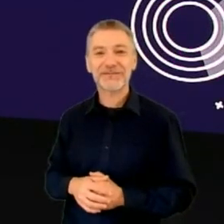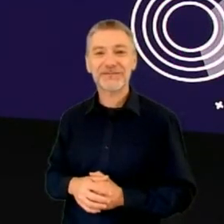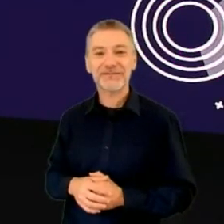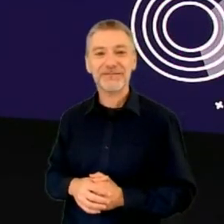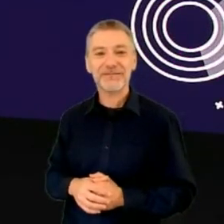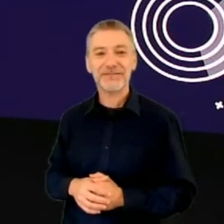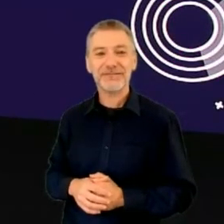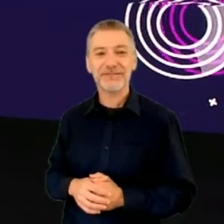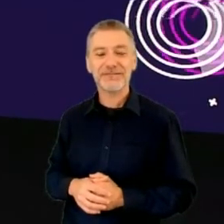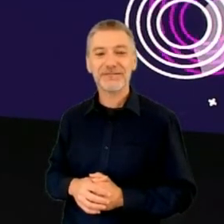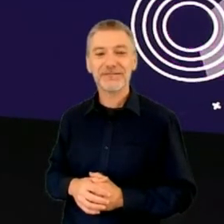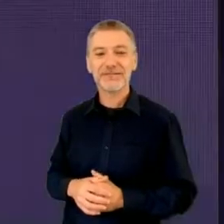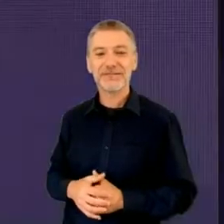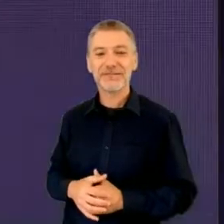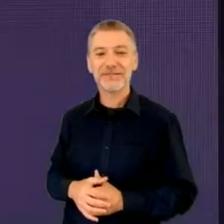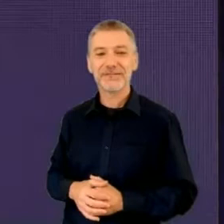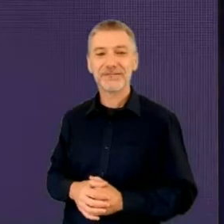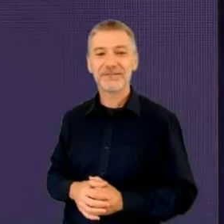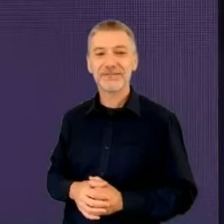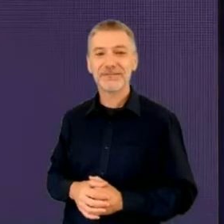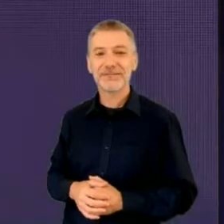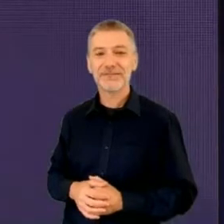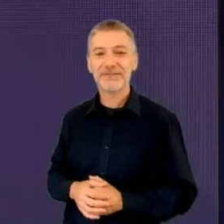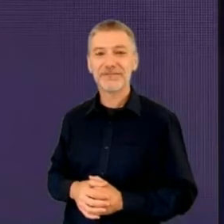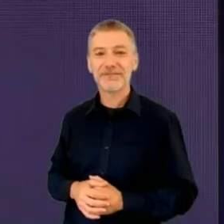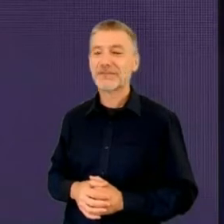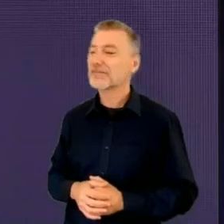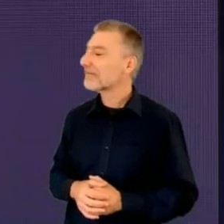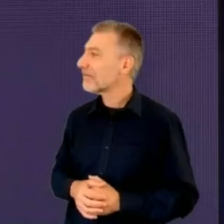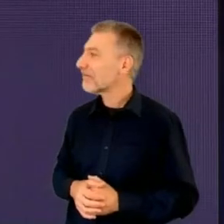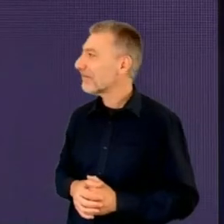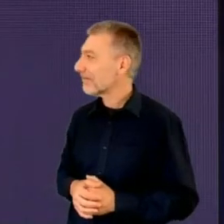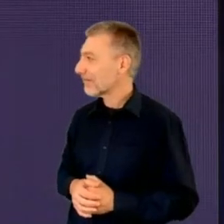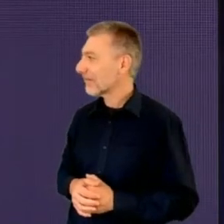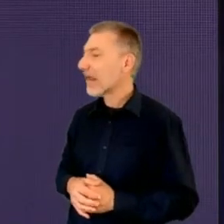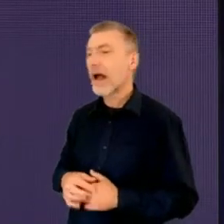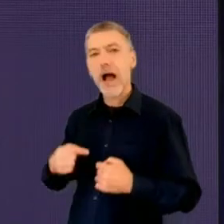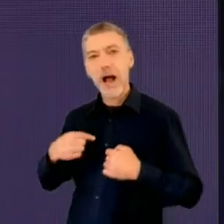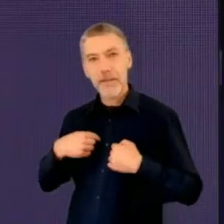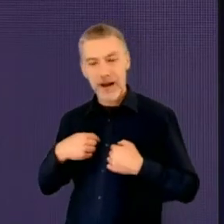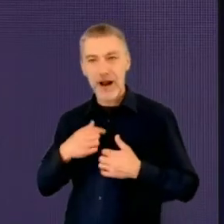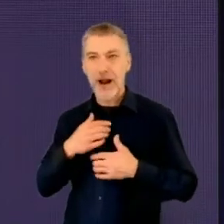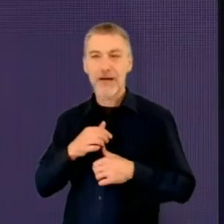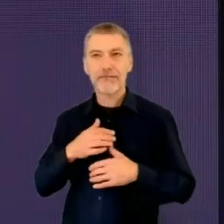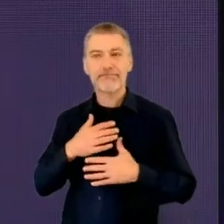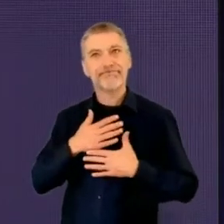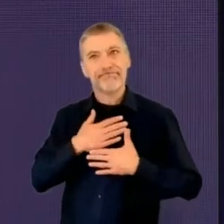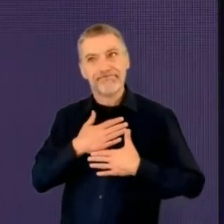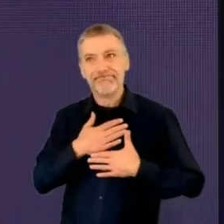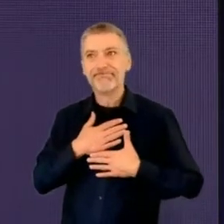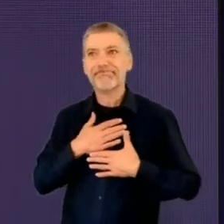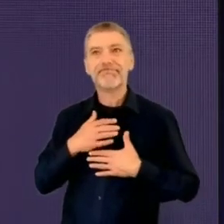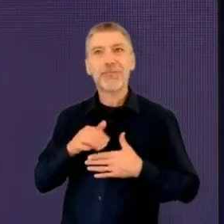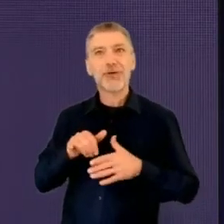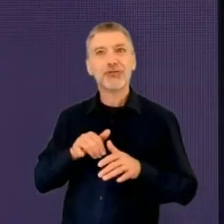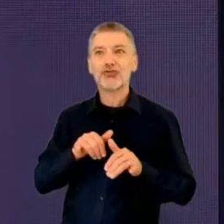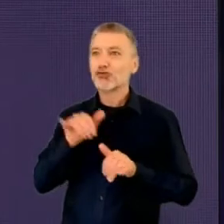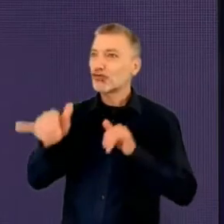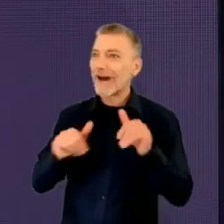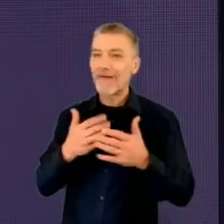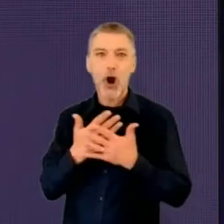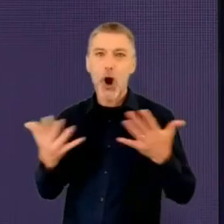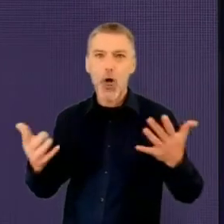this is something that I will really need, because as a traveller, I need to take this into mind. And that's what tips have you